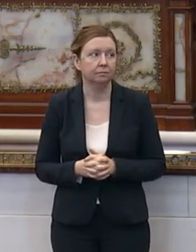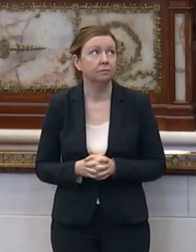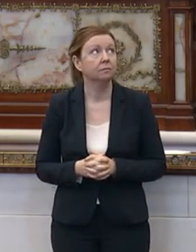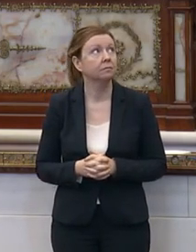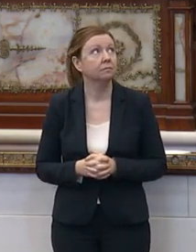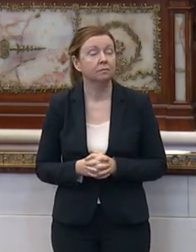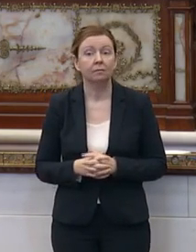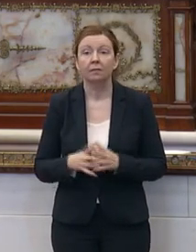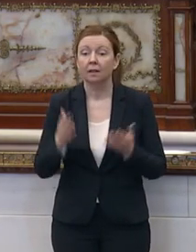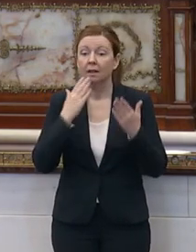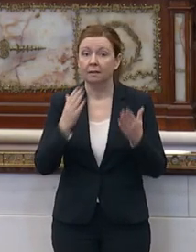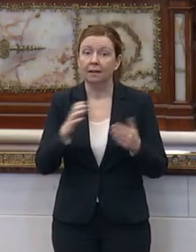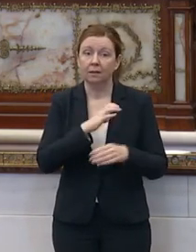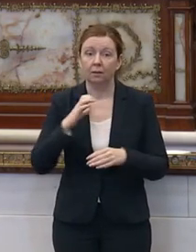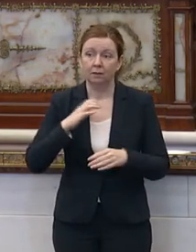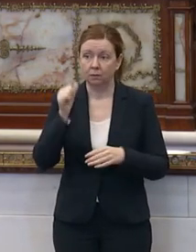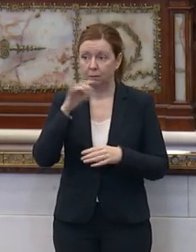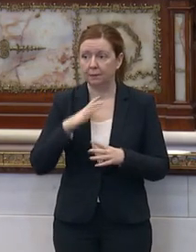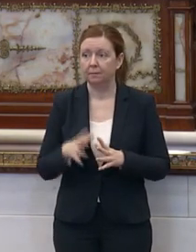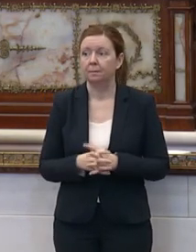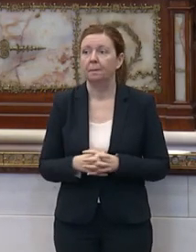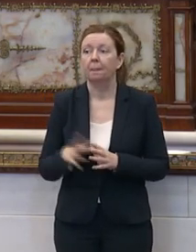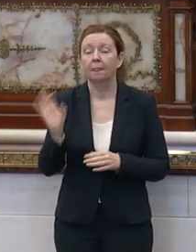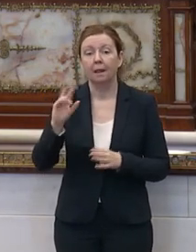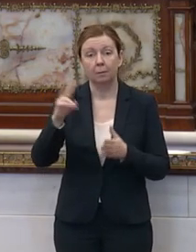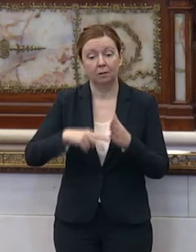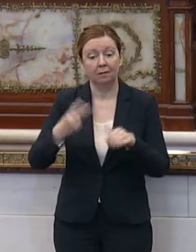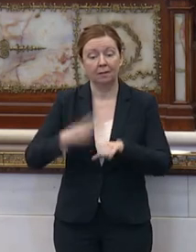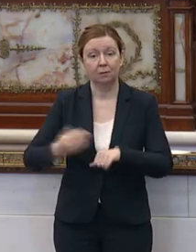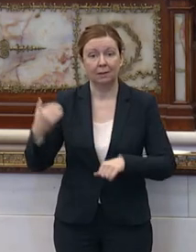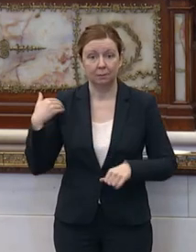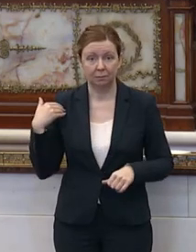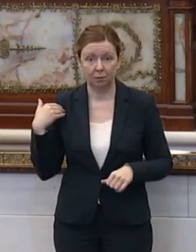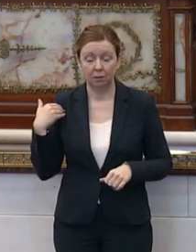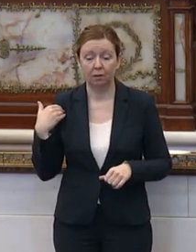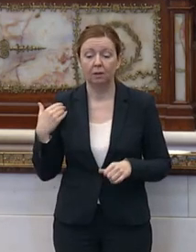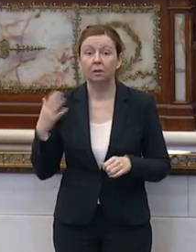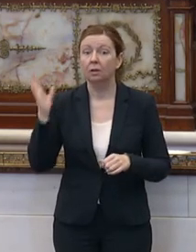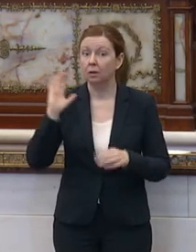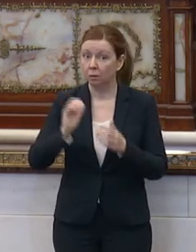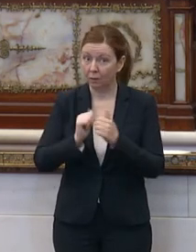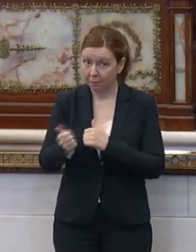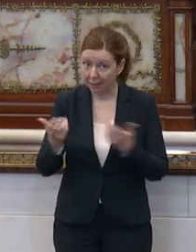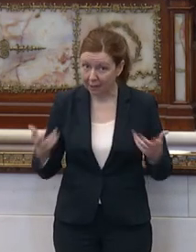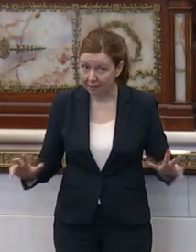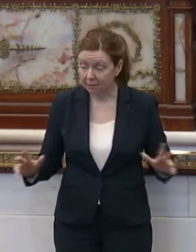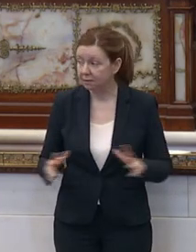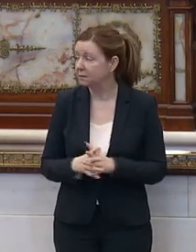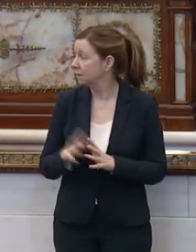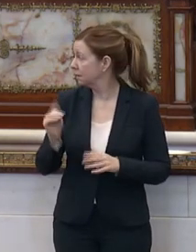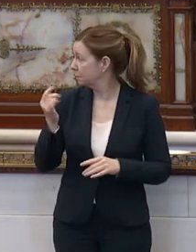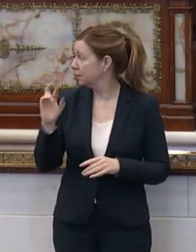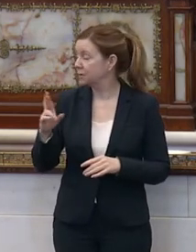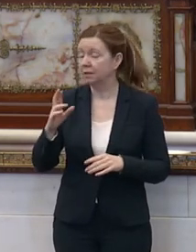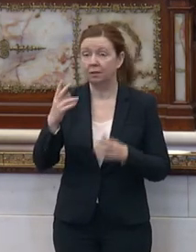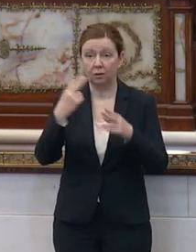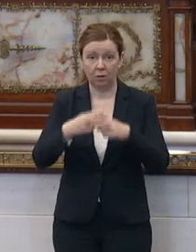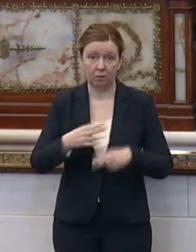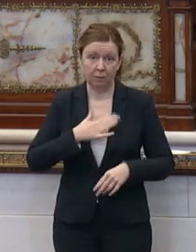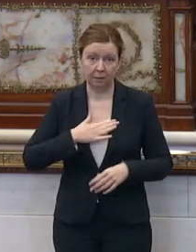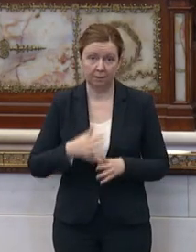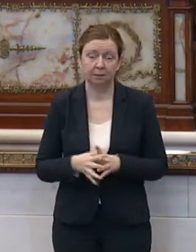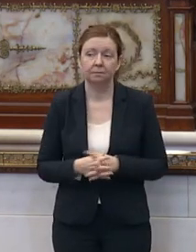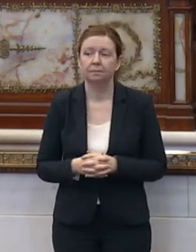Thank you, Councilwoman. This bill had been read on two different days. The question now, shall the bill pass finally? Mr. Decker, call the roll.